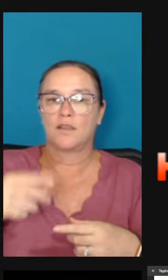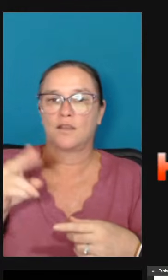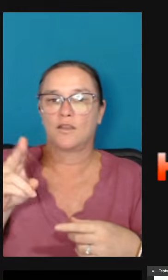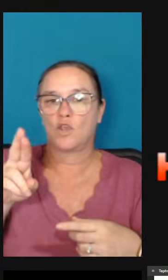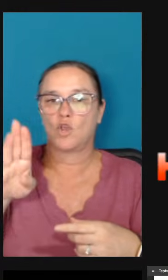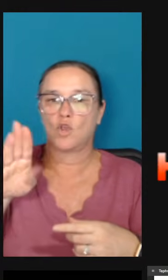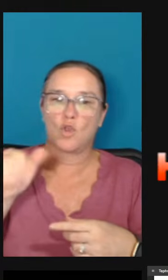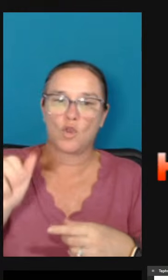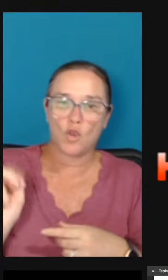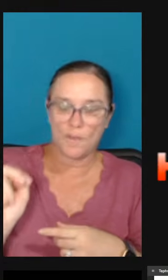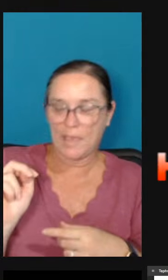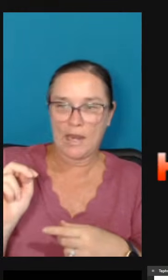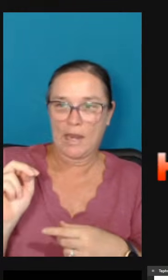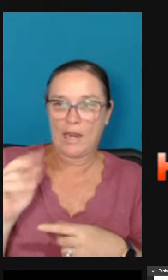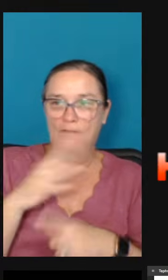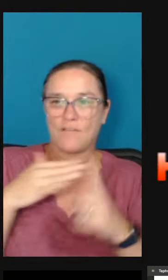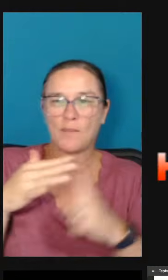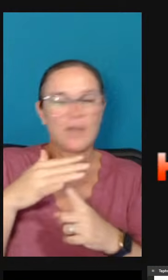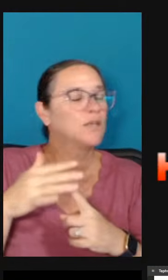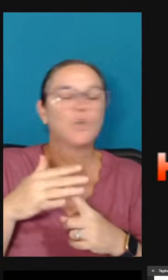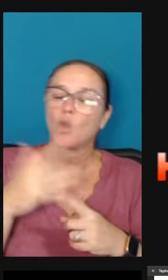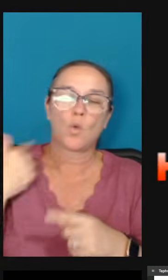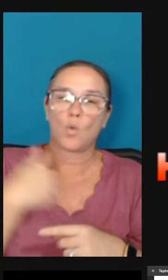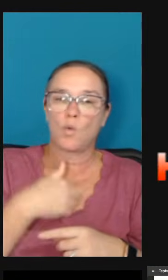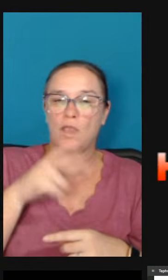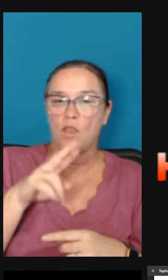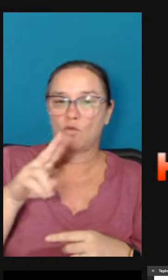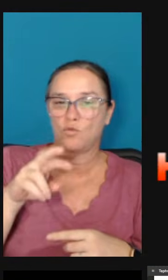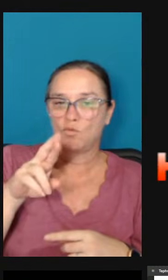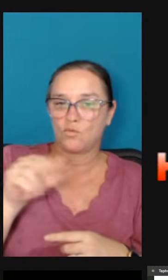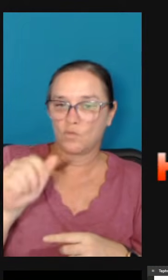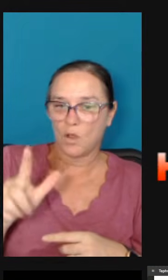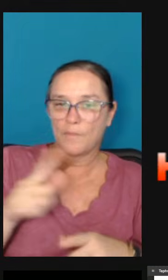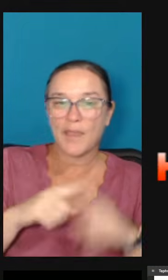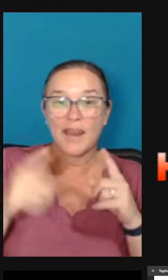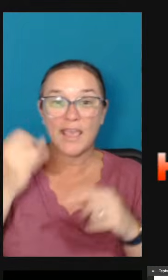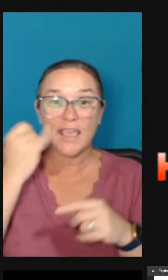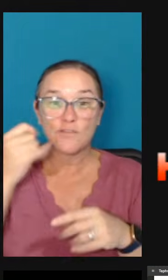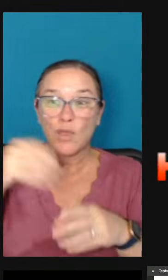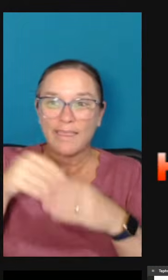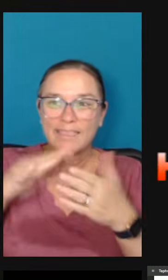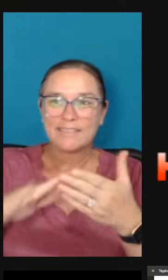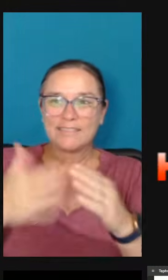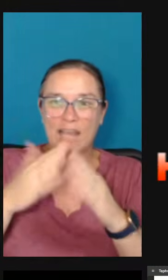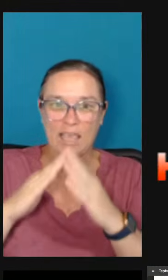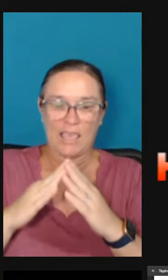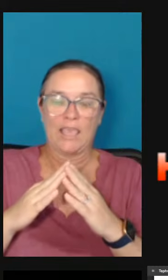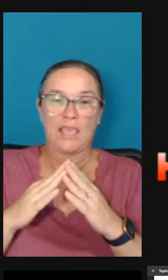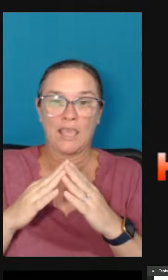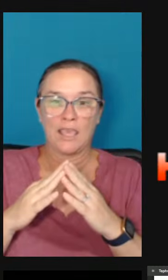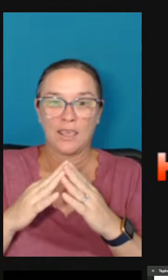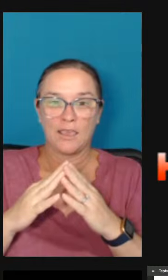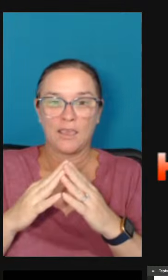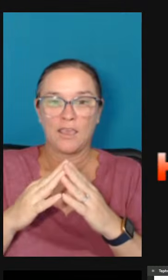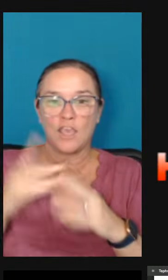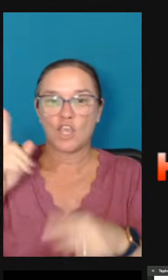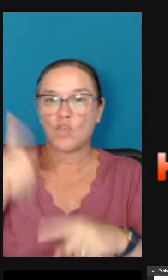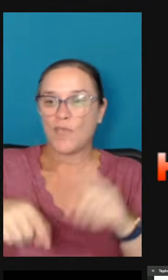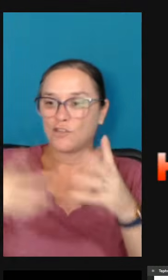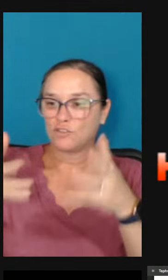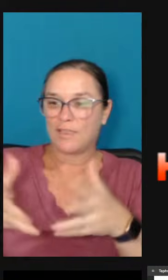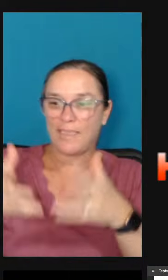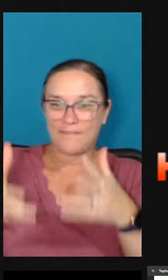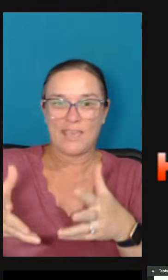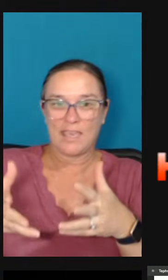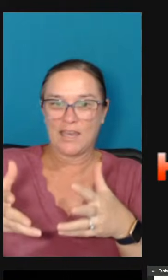Island, we're very rural and our natural environment is volcanic. But let's say you were in a city, then you can't just leave this stuff anywhere.